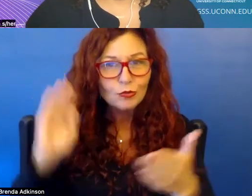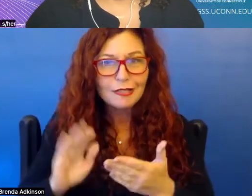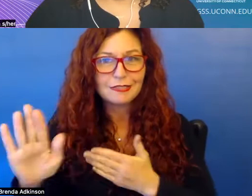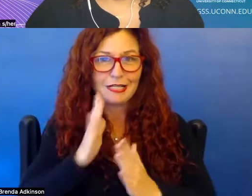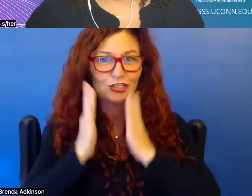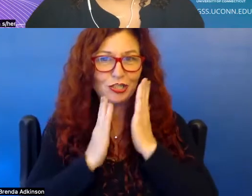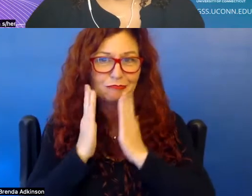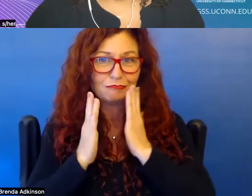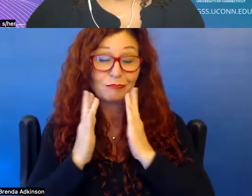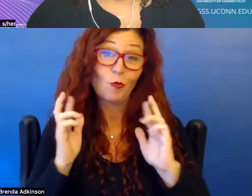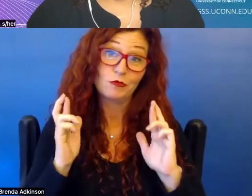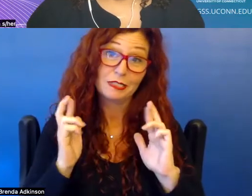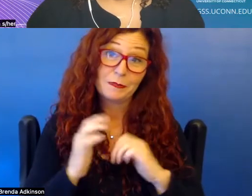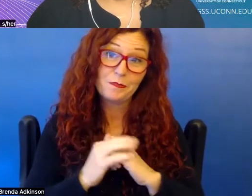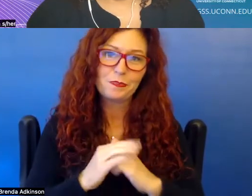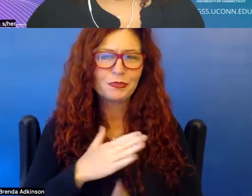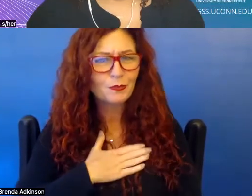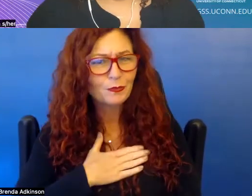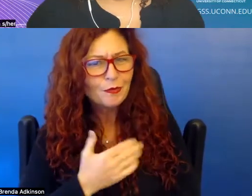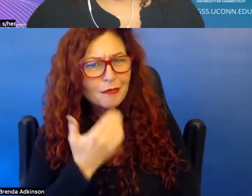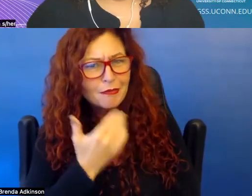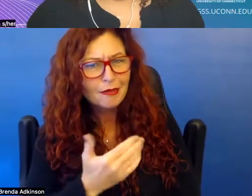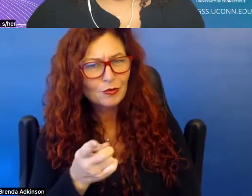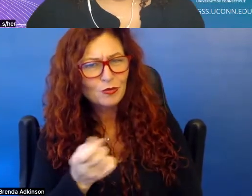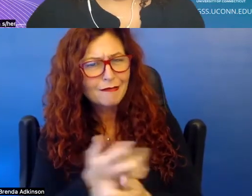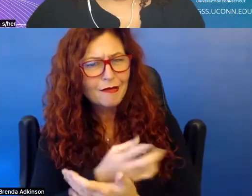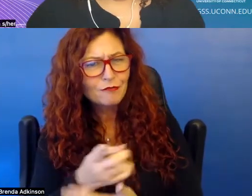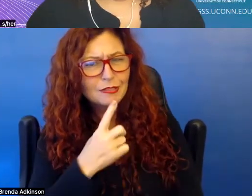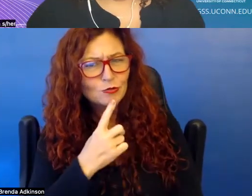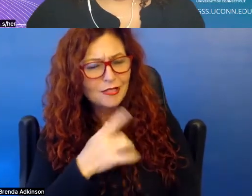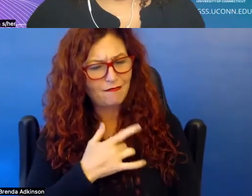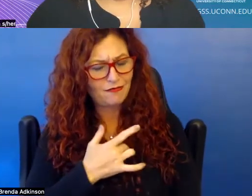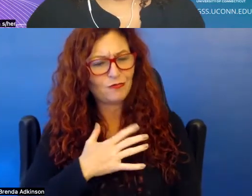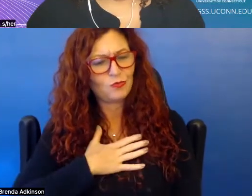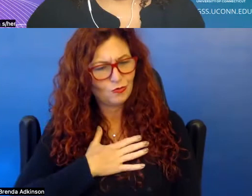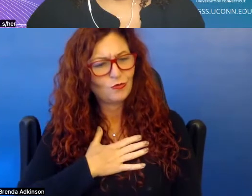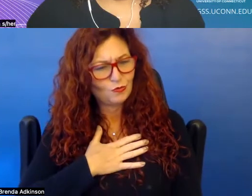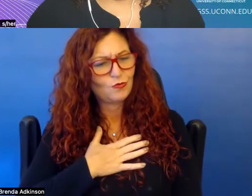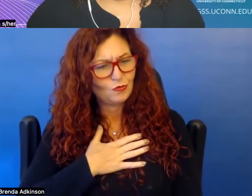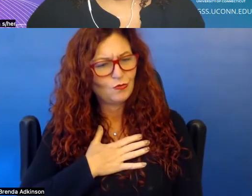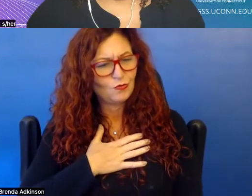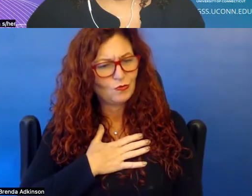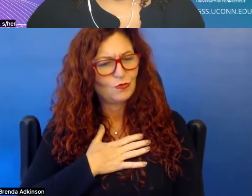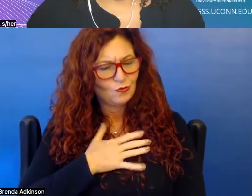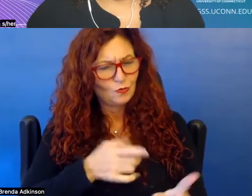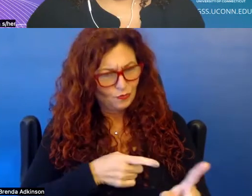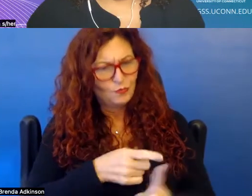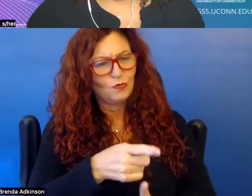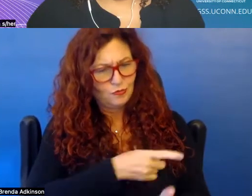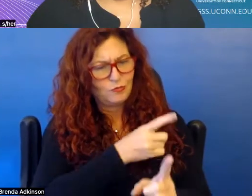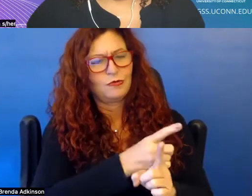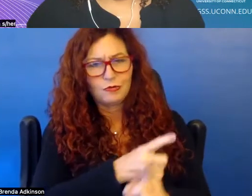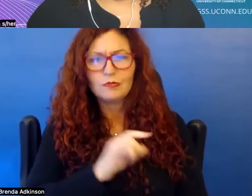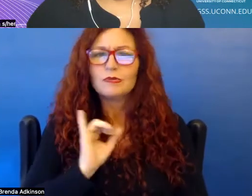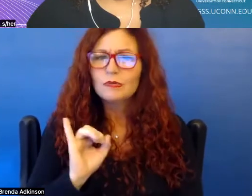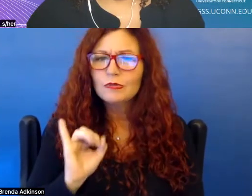Thank you. I feel so affirmed by what both of you have shared just now. And I hope that folks in the audience are also absorbing that